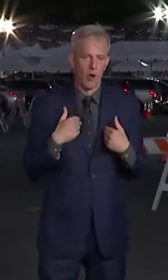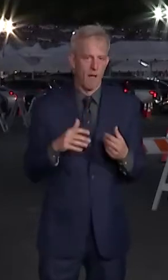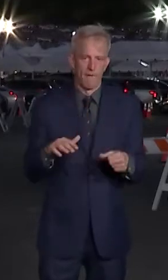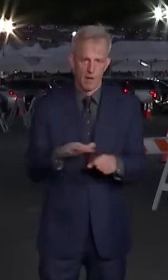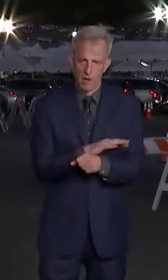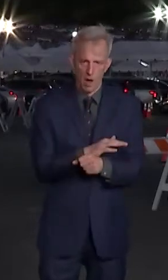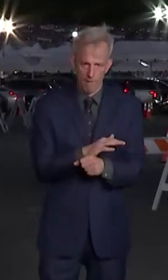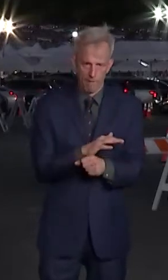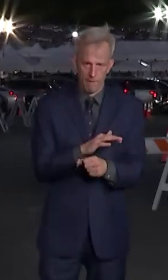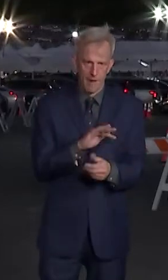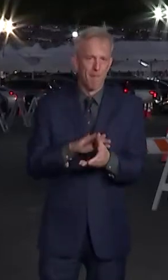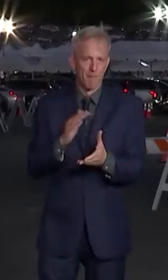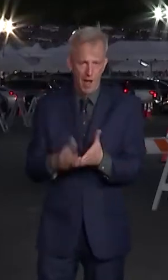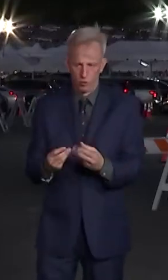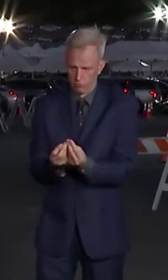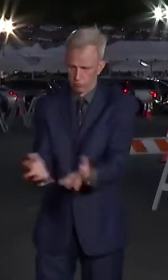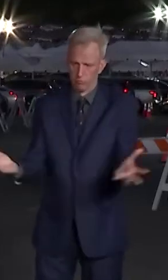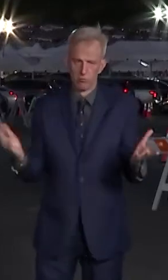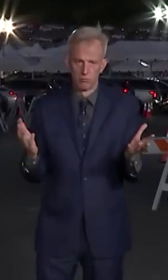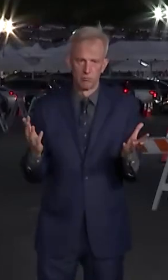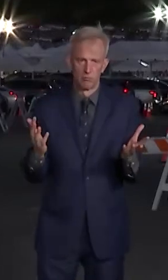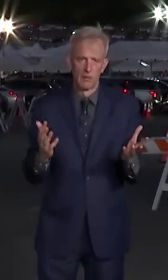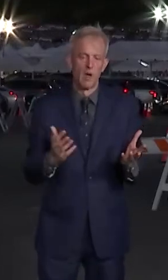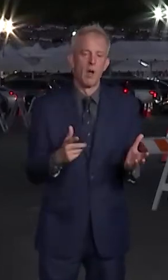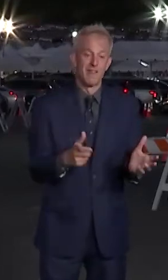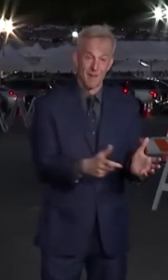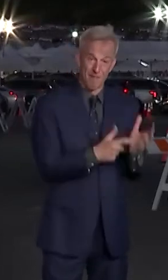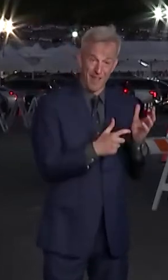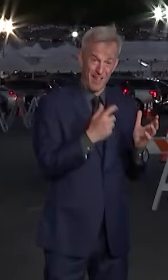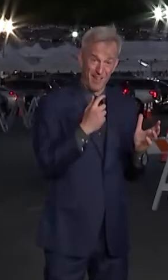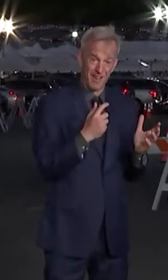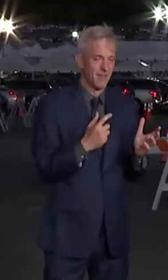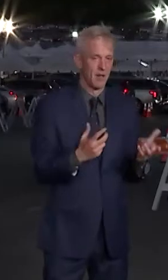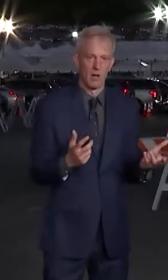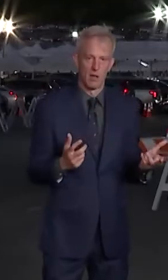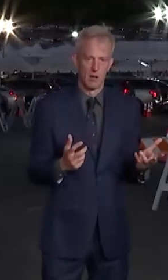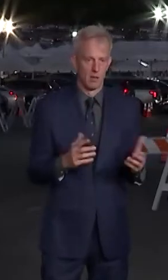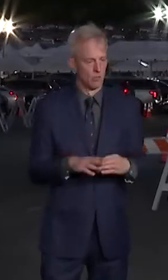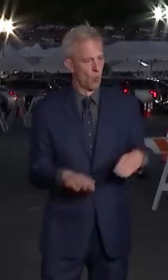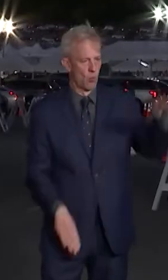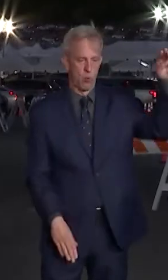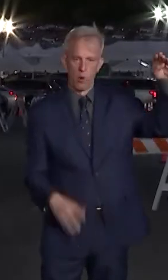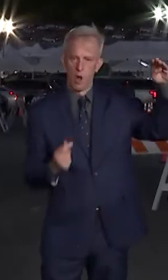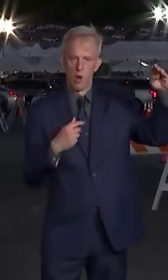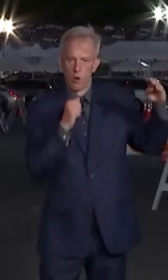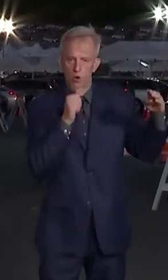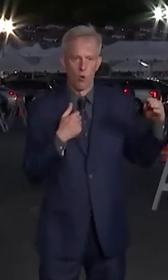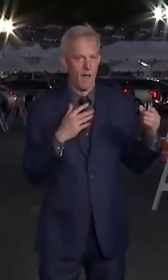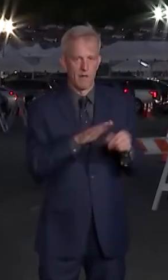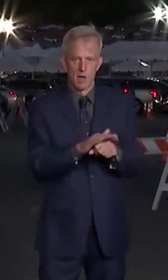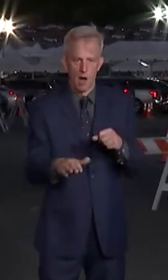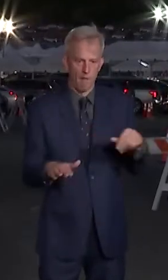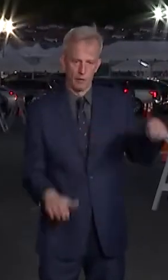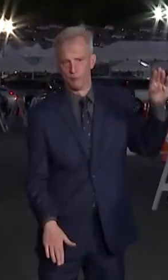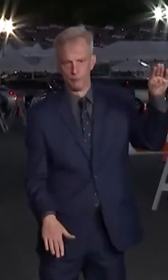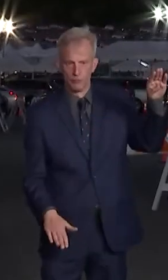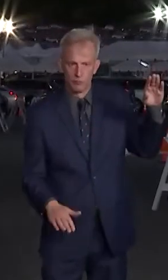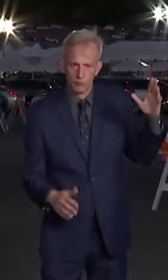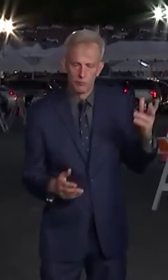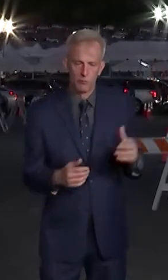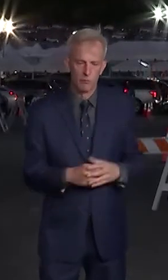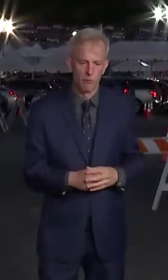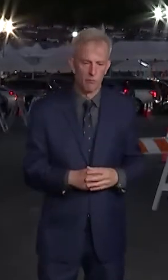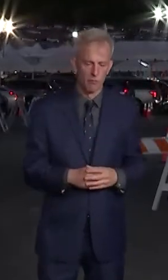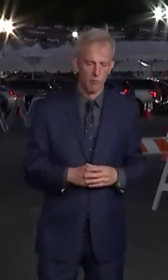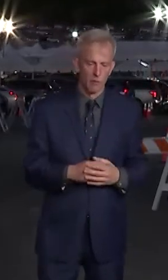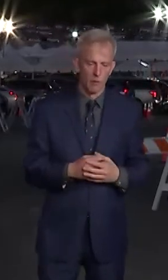of vaccines. Let me repeat that. Demand far outstrips supply. We are still waiting to learn when